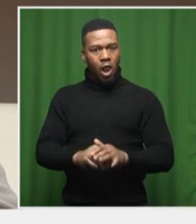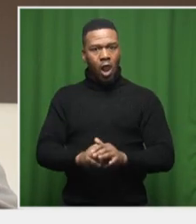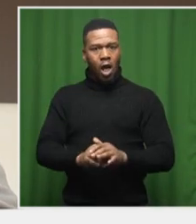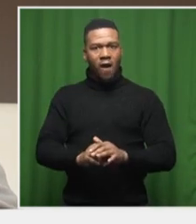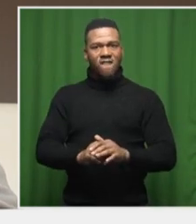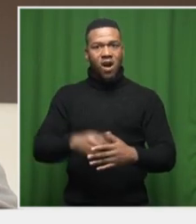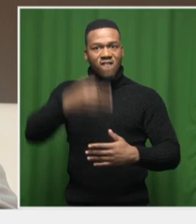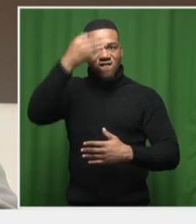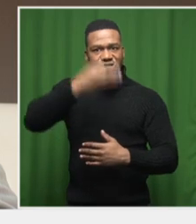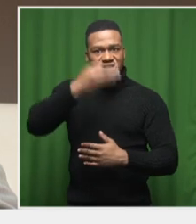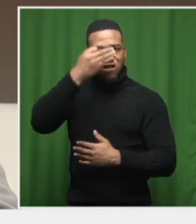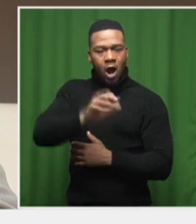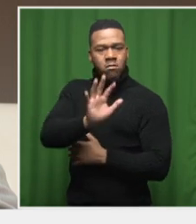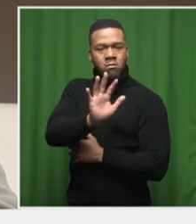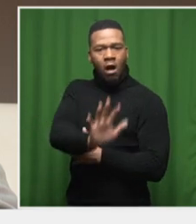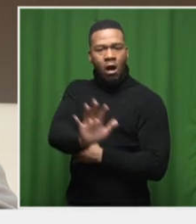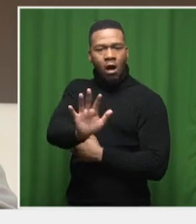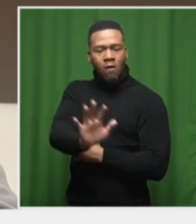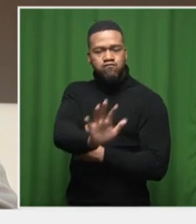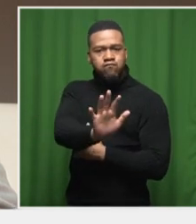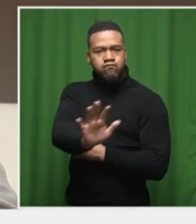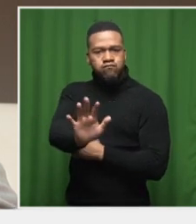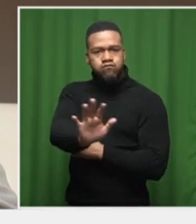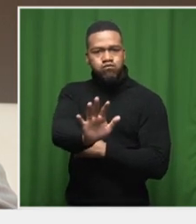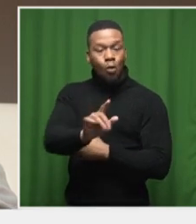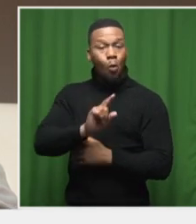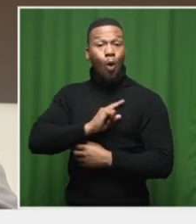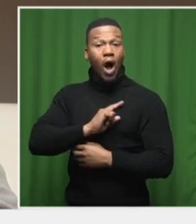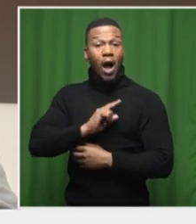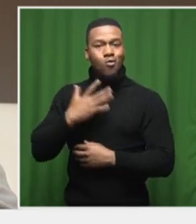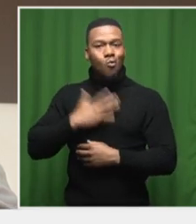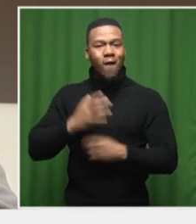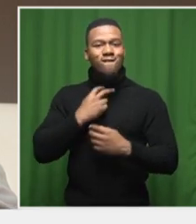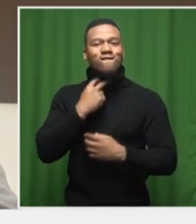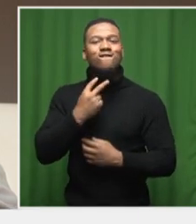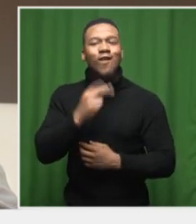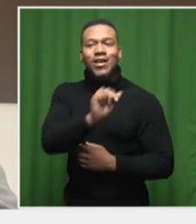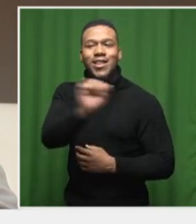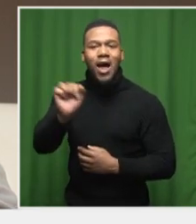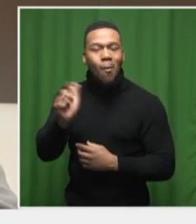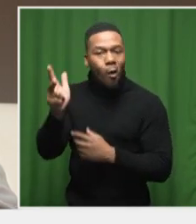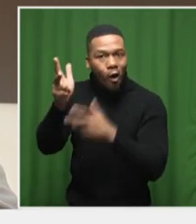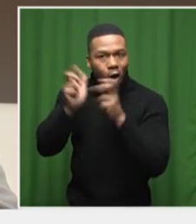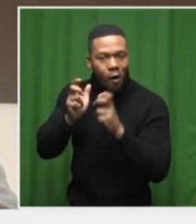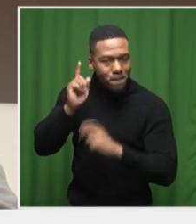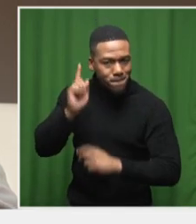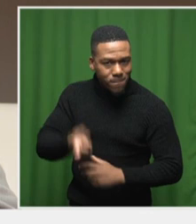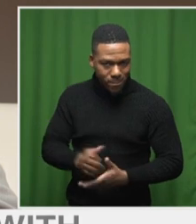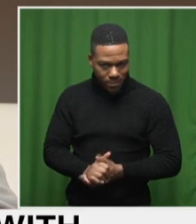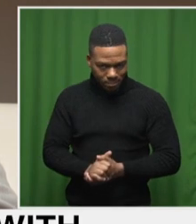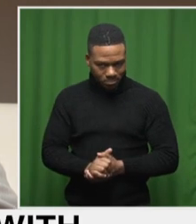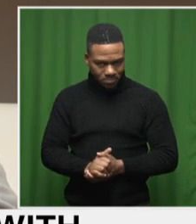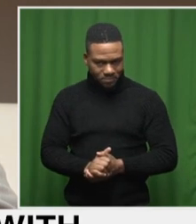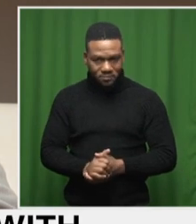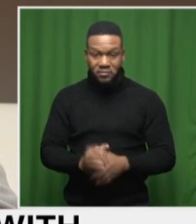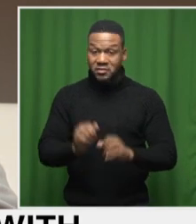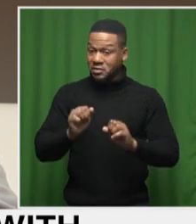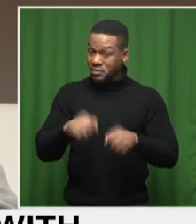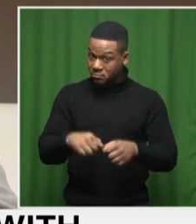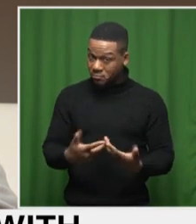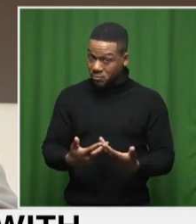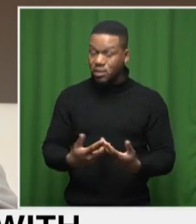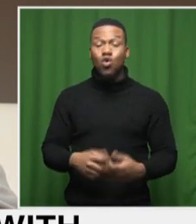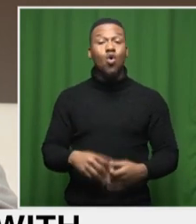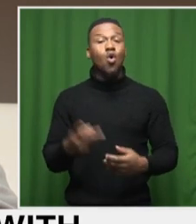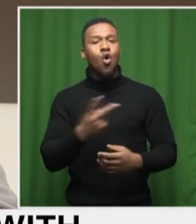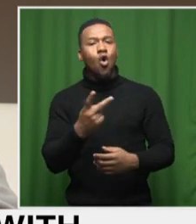want to be heard, and they're making their message very clear, not just to inspire their fellow performers who are on the picket line, but also giving a message to